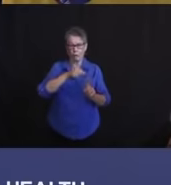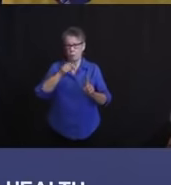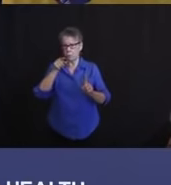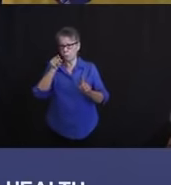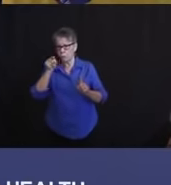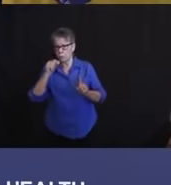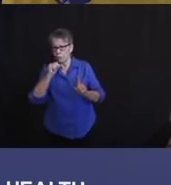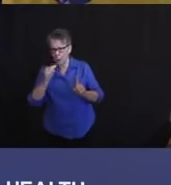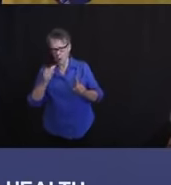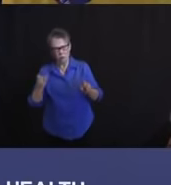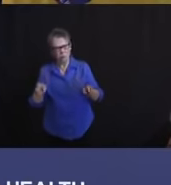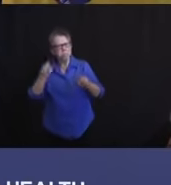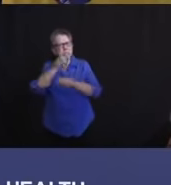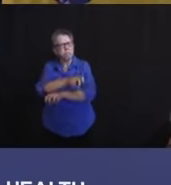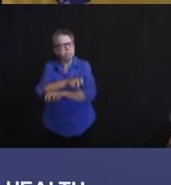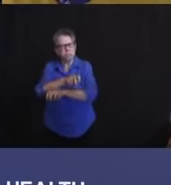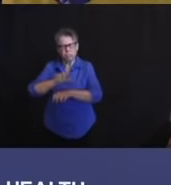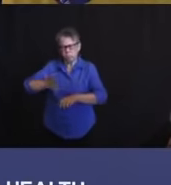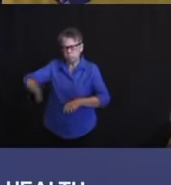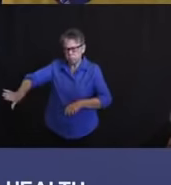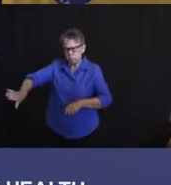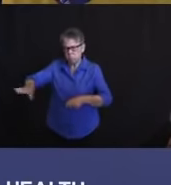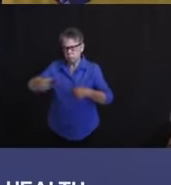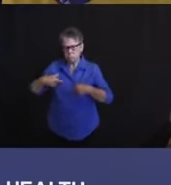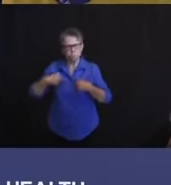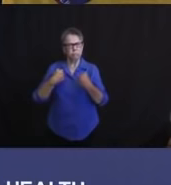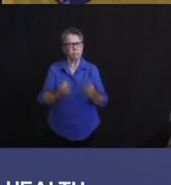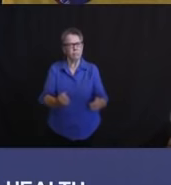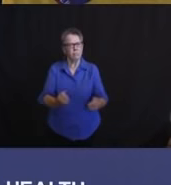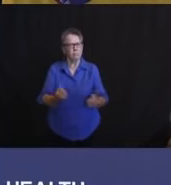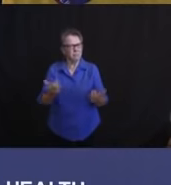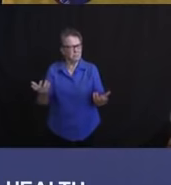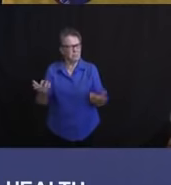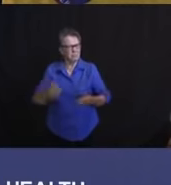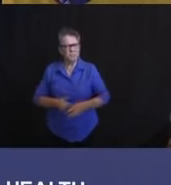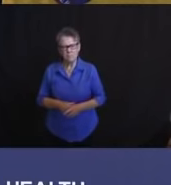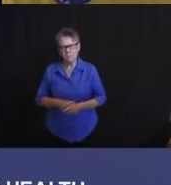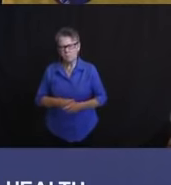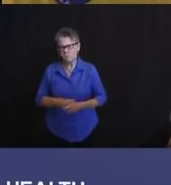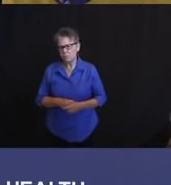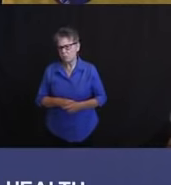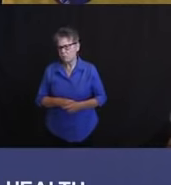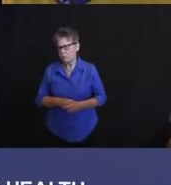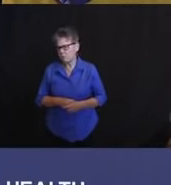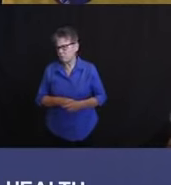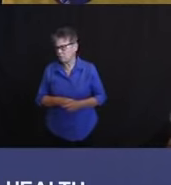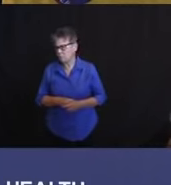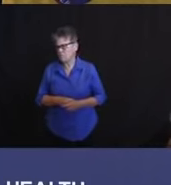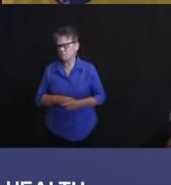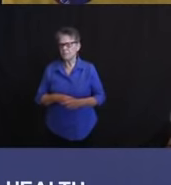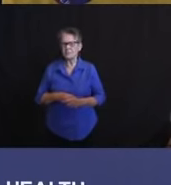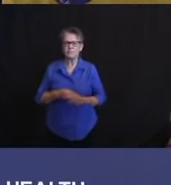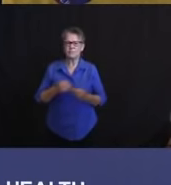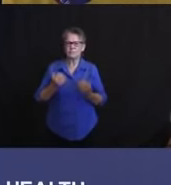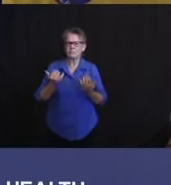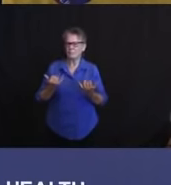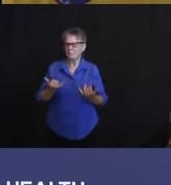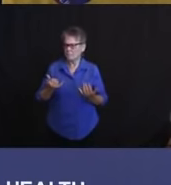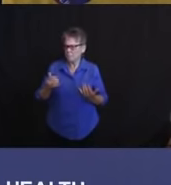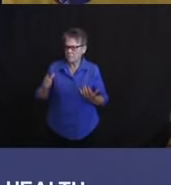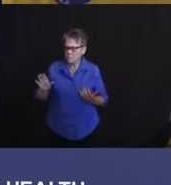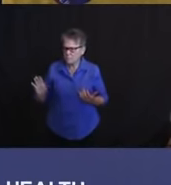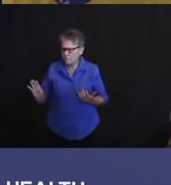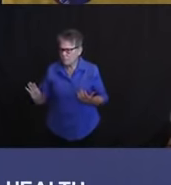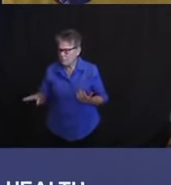couple of things. Pat, I don't want to rat out the individual, but you and Judy were on a call a short while ago, and that